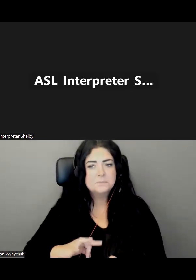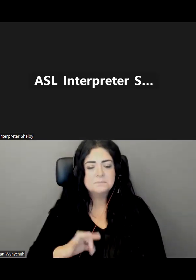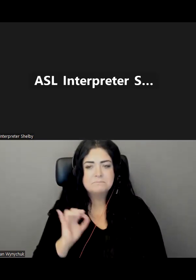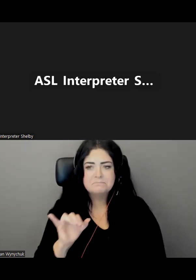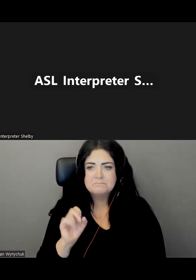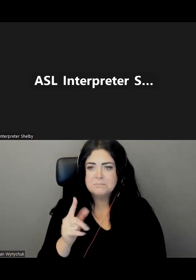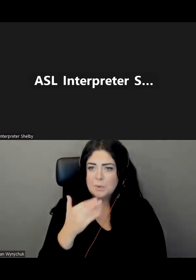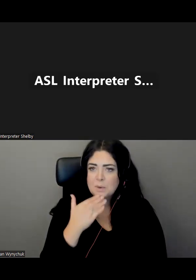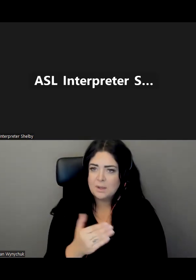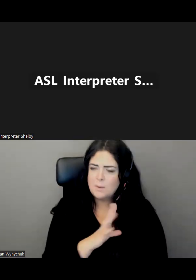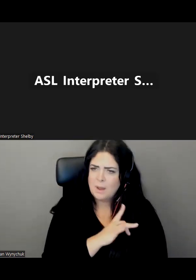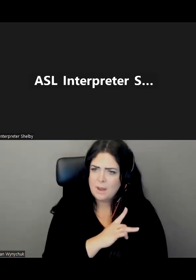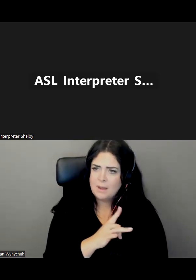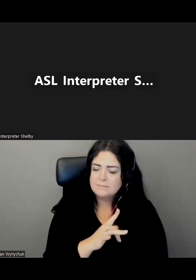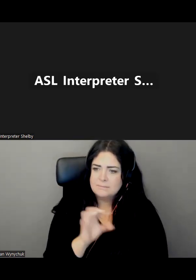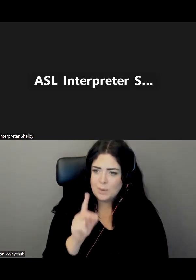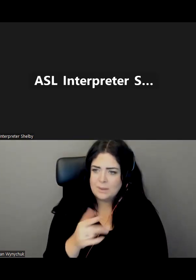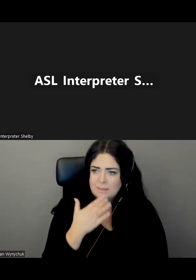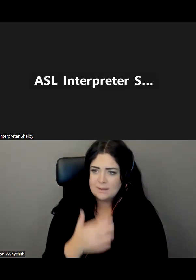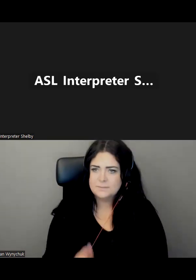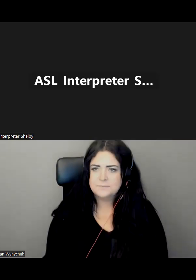Interesting. Very interesting. Thank you so much.